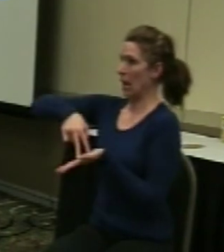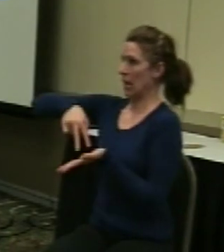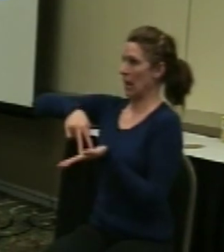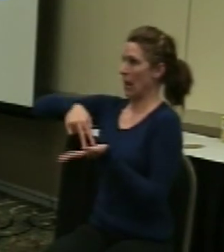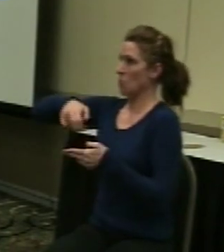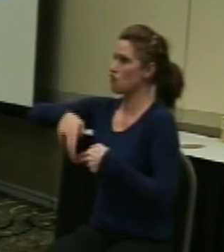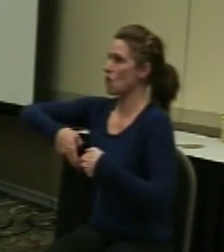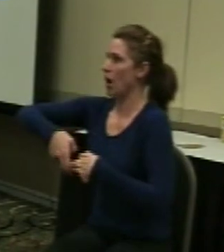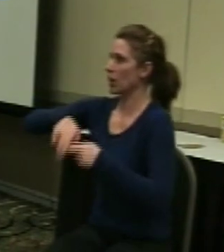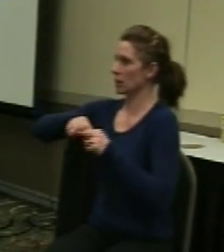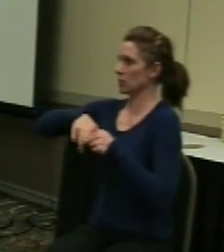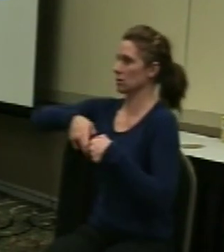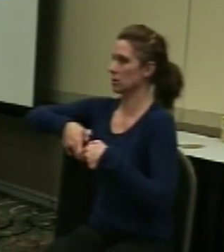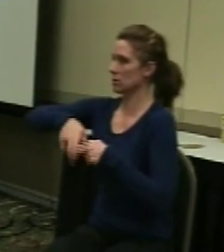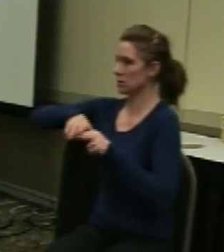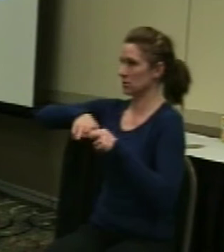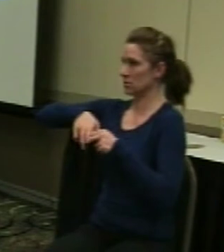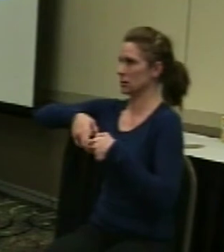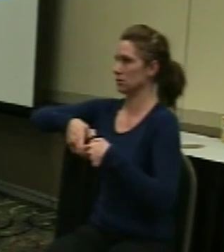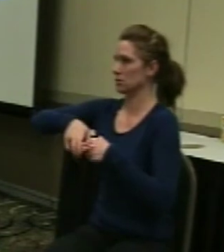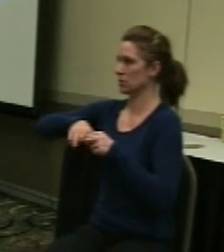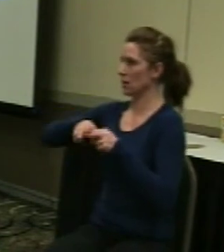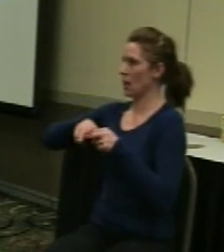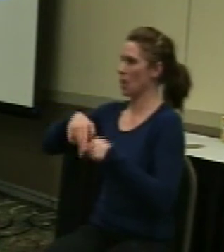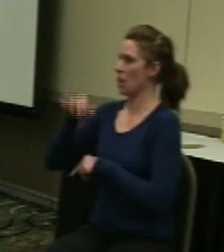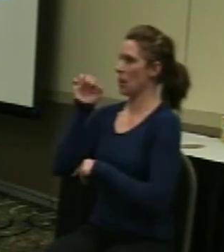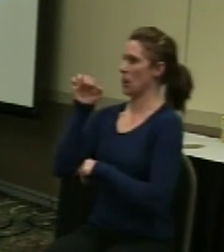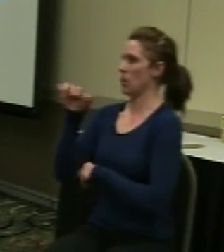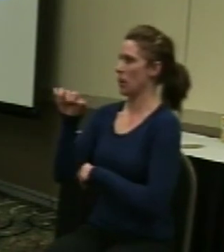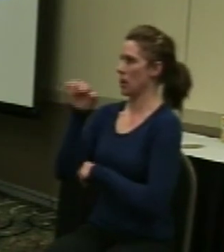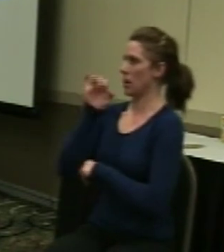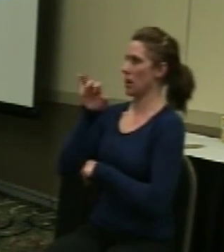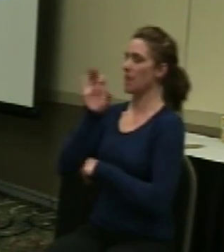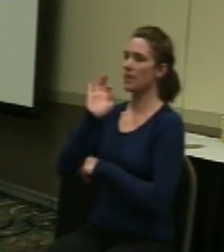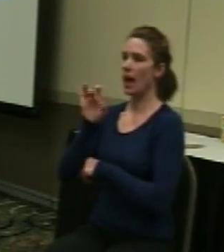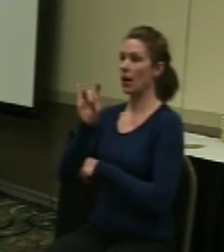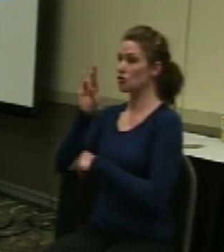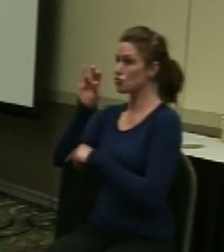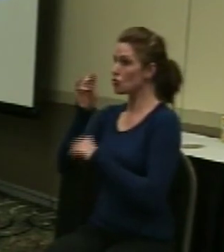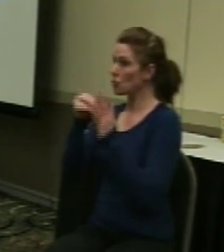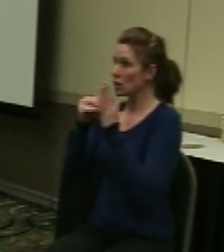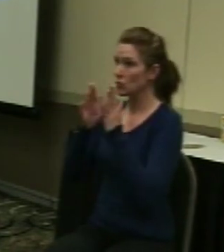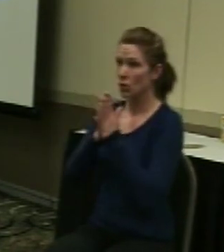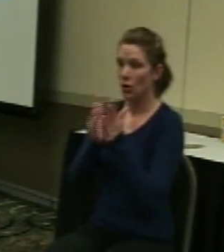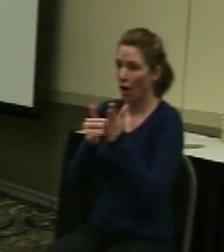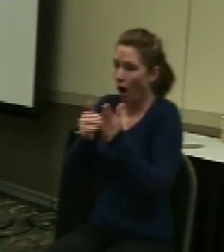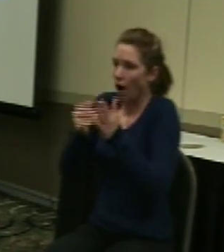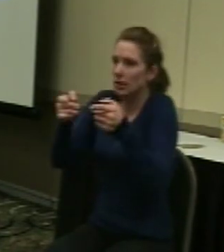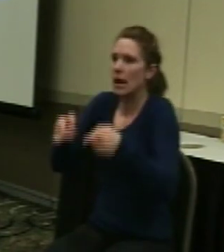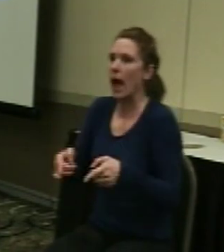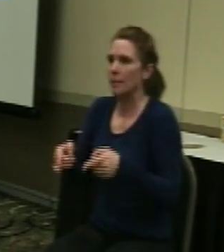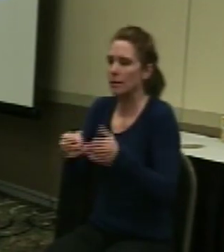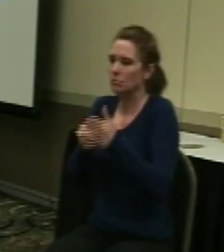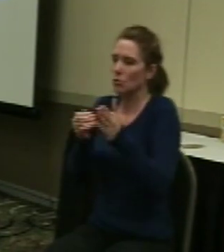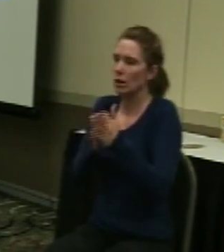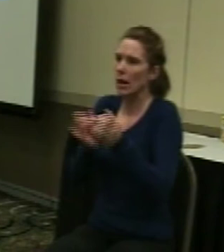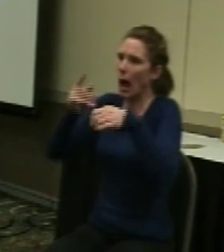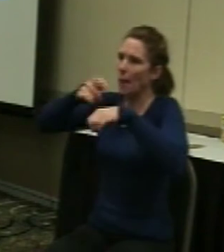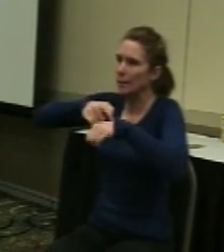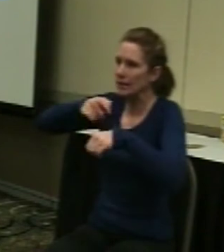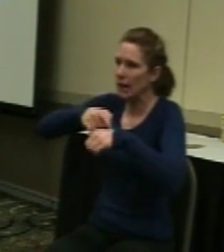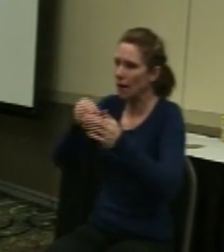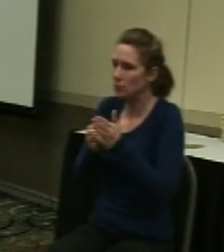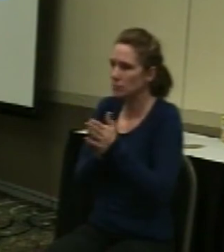rocking. Yeah. Even duration recording on how frequently that is going on. How many times did the little child leave